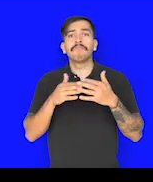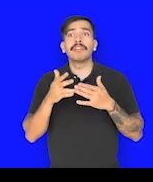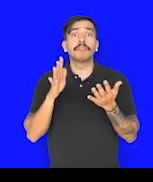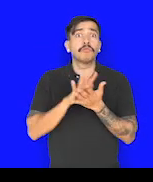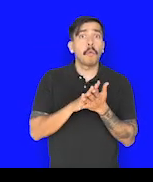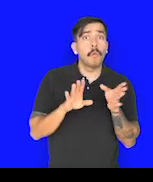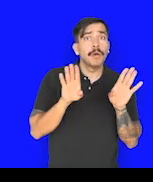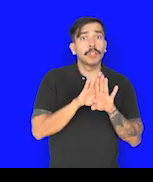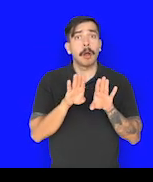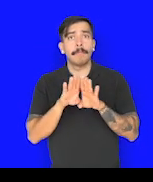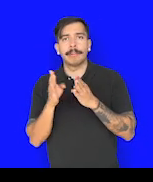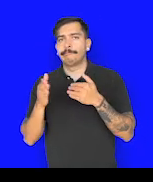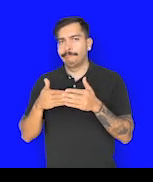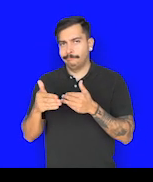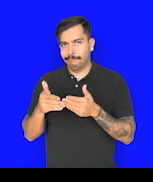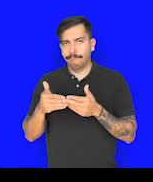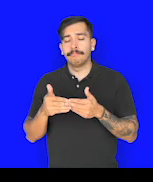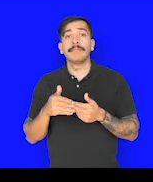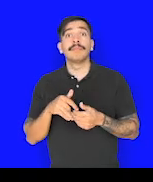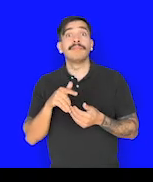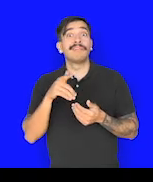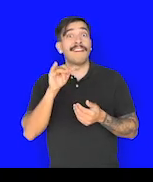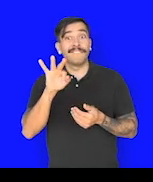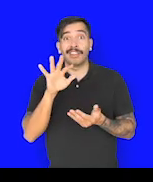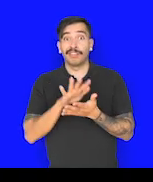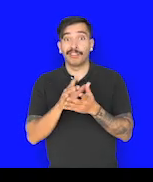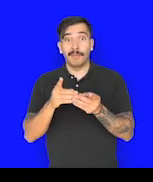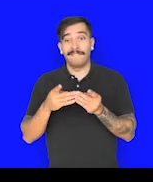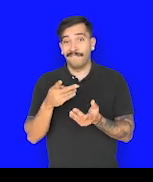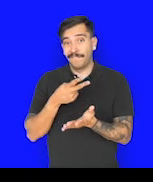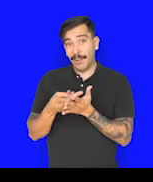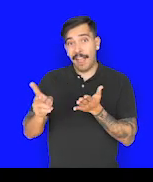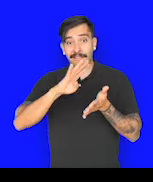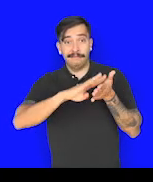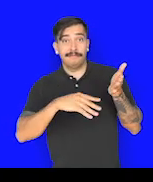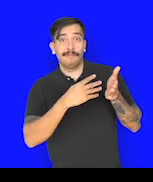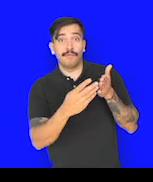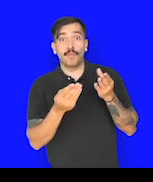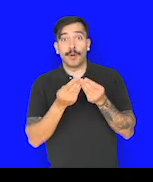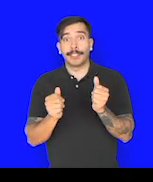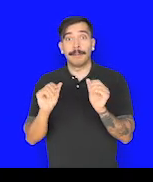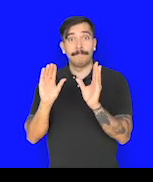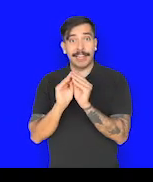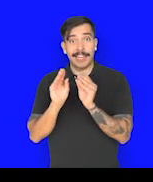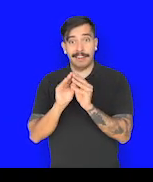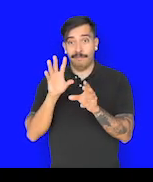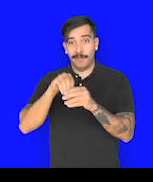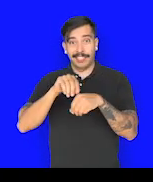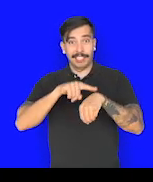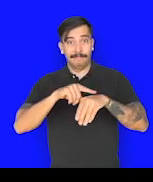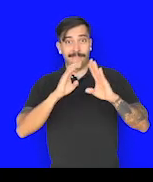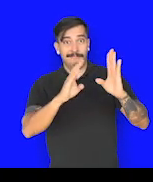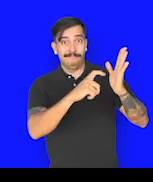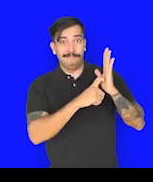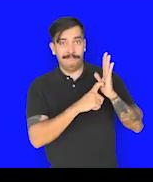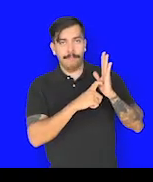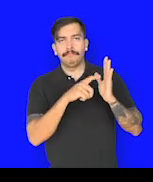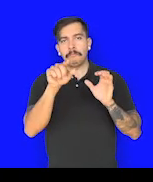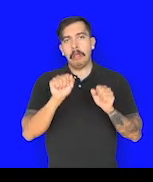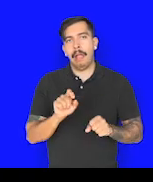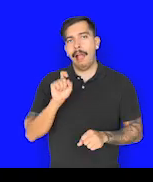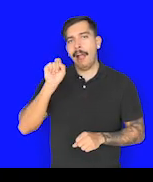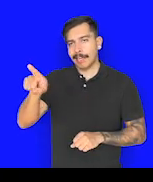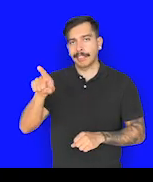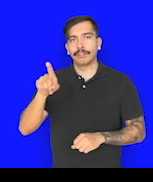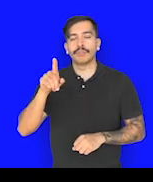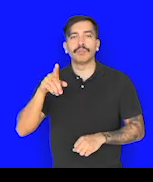is in session. If the school district fails to schedule the resolution meeting within the required time, you can